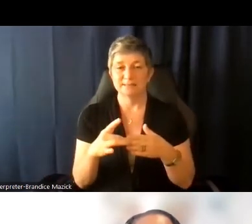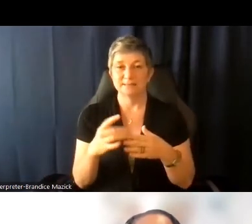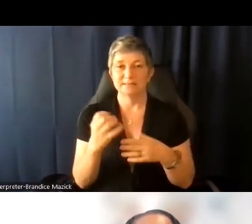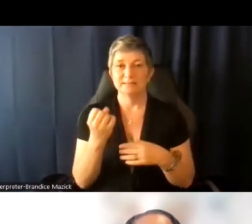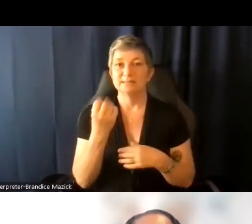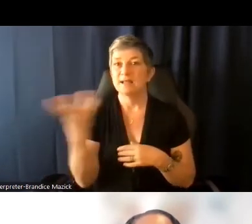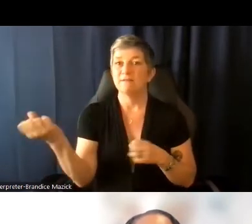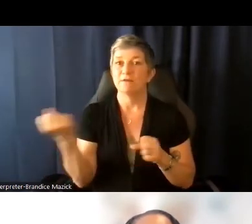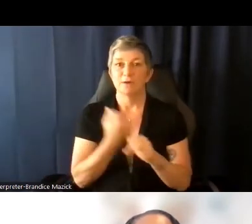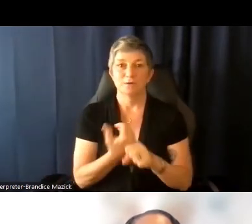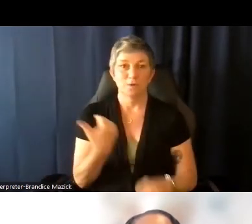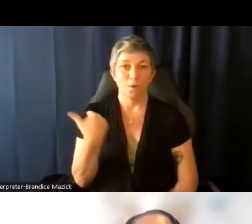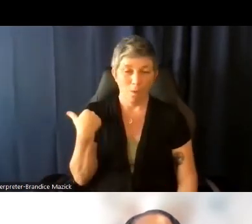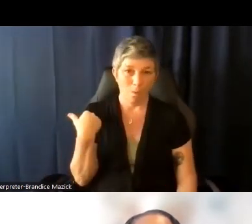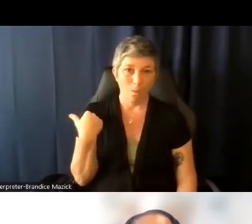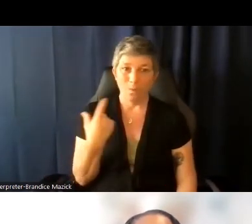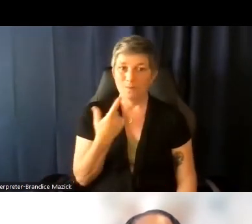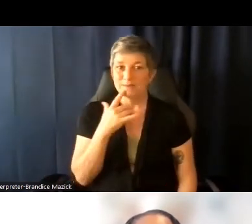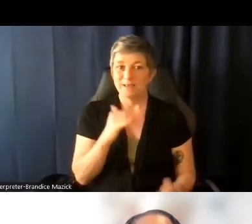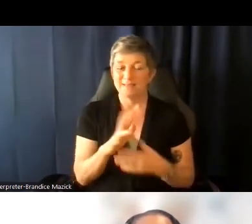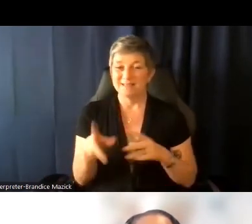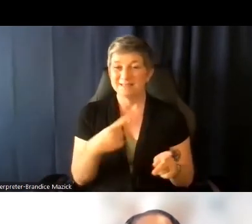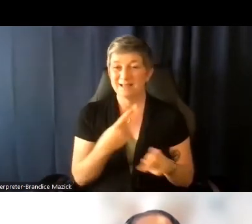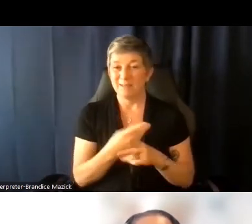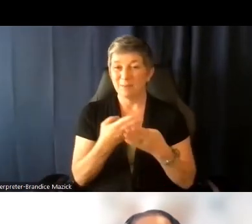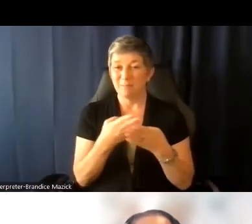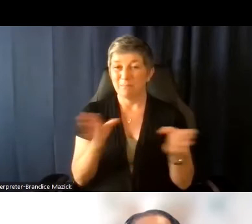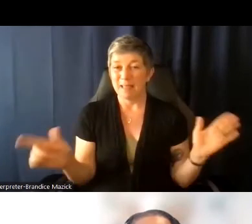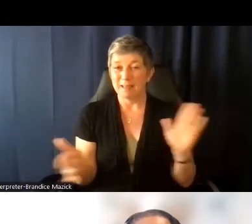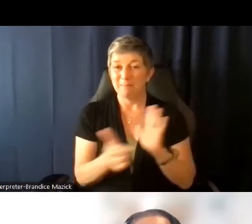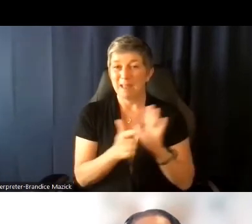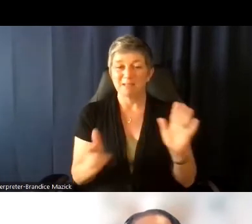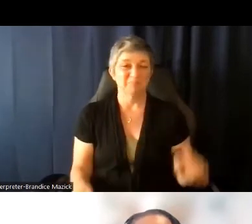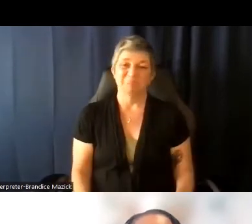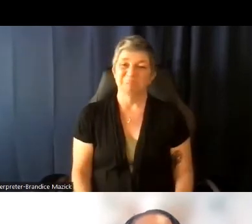ago saying that these types of blanket bans are not permitted.